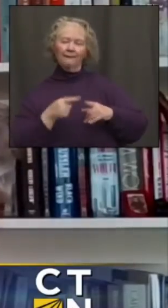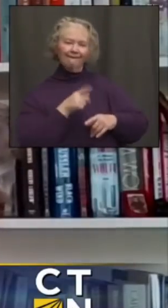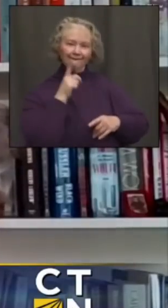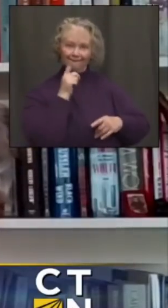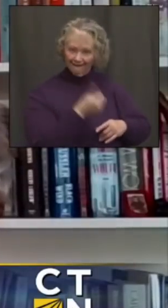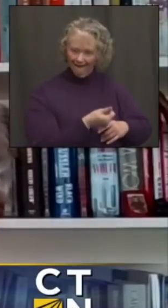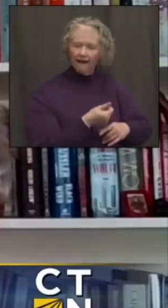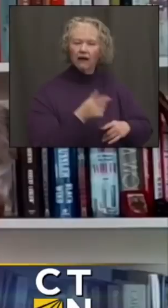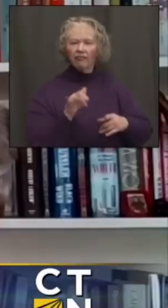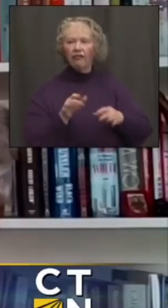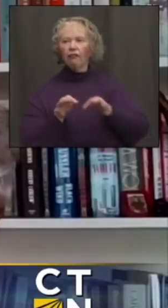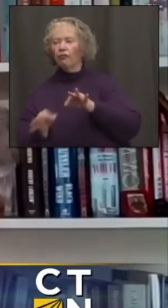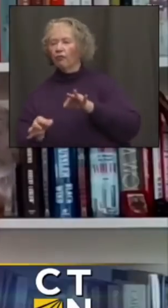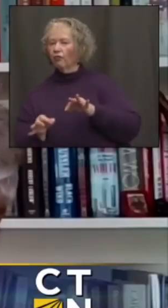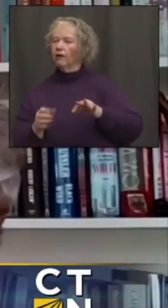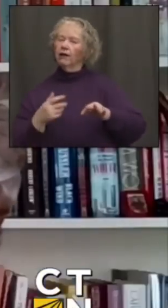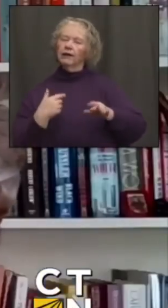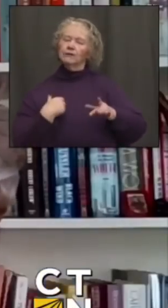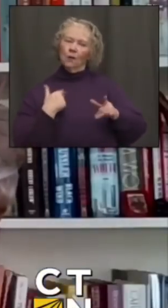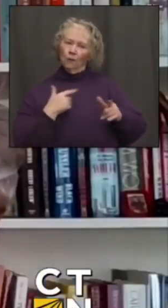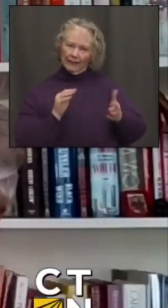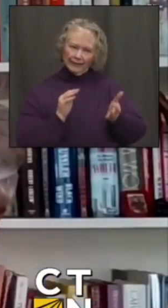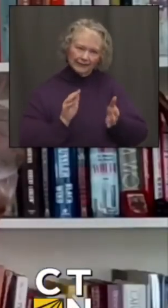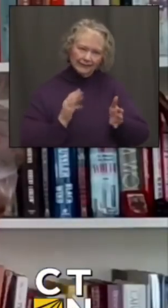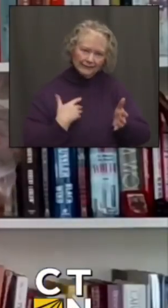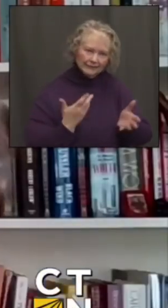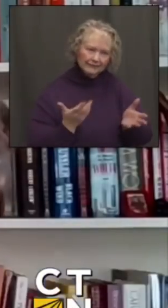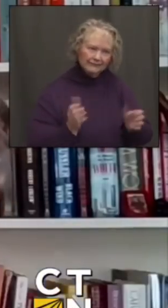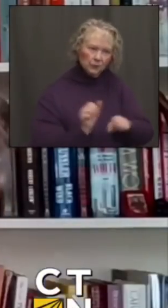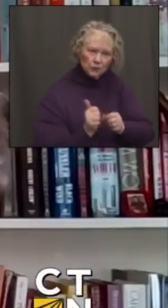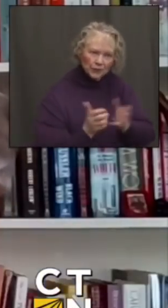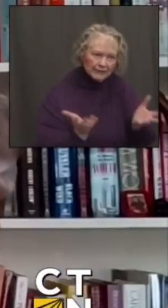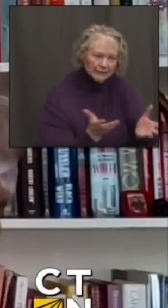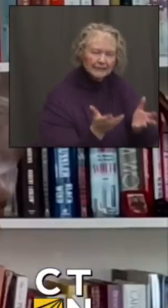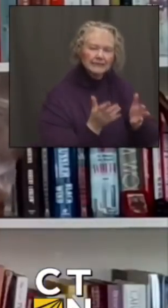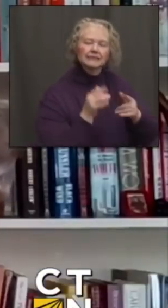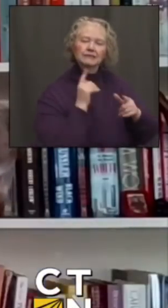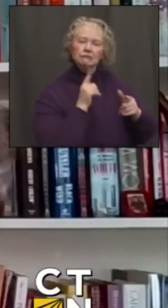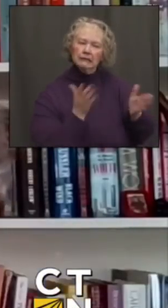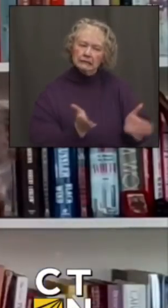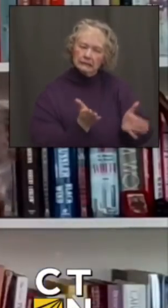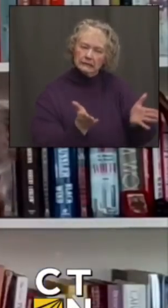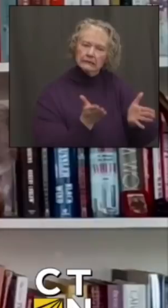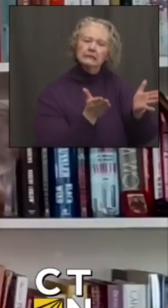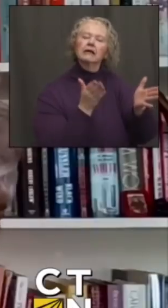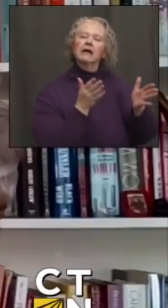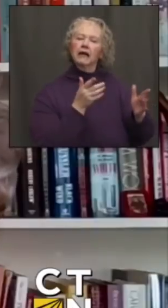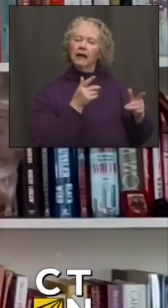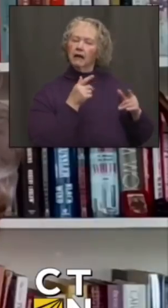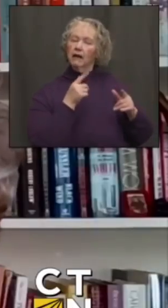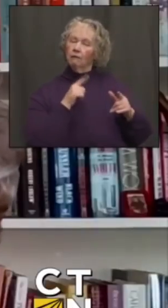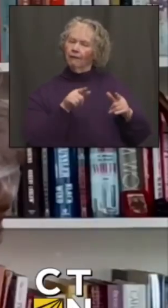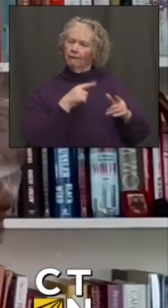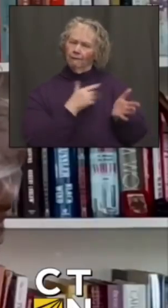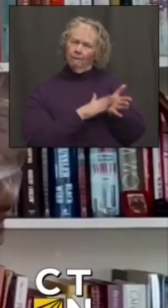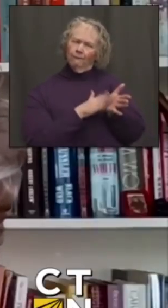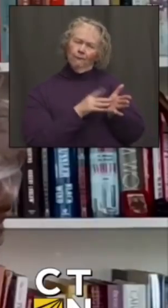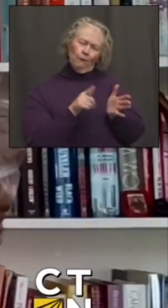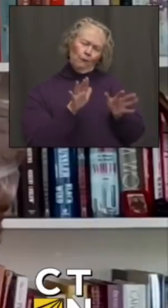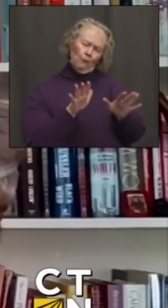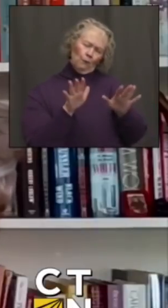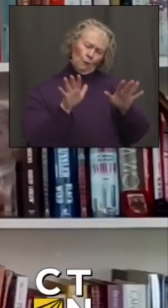were not scheduling the second doses right at the same time they were scheduling the first doses, and so a few people got